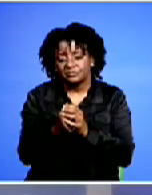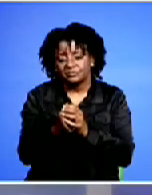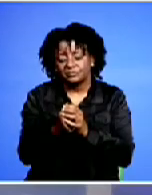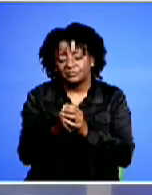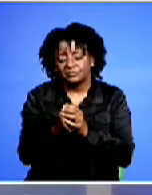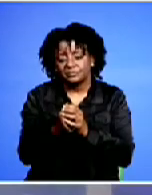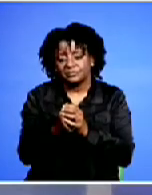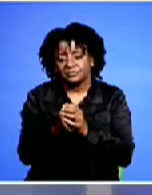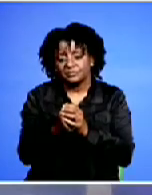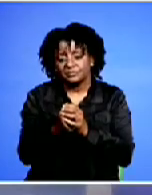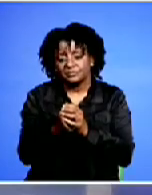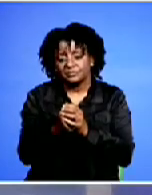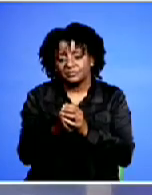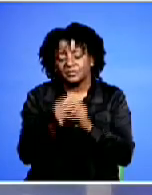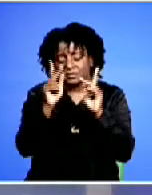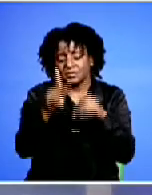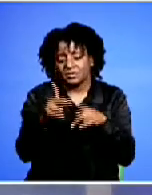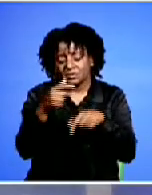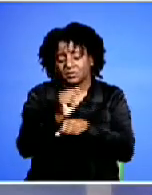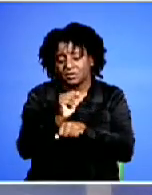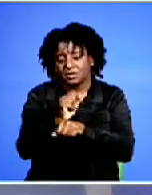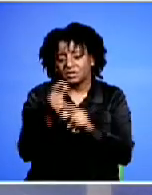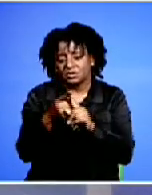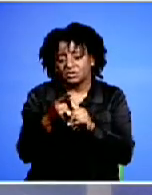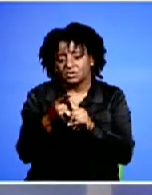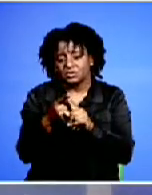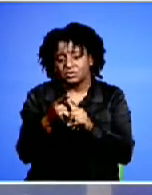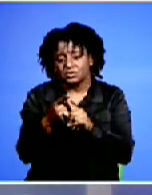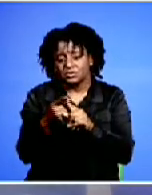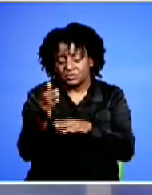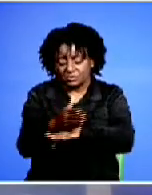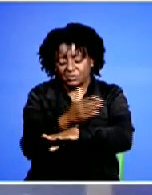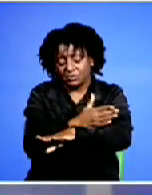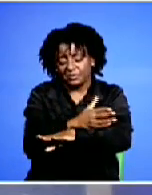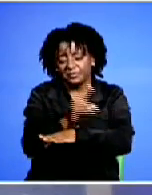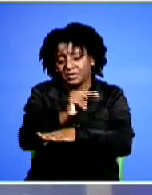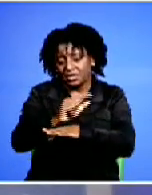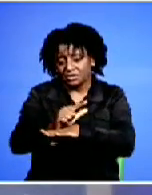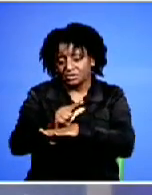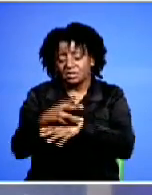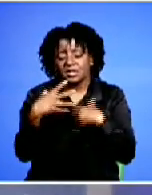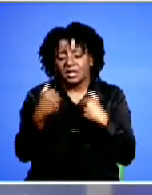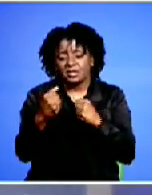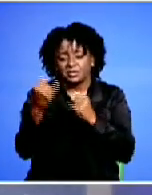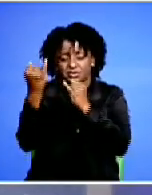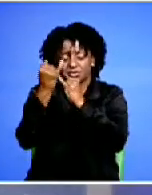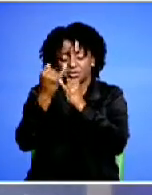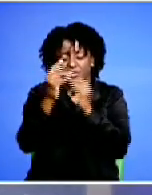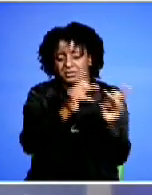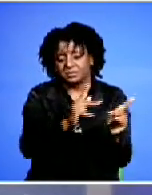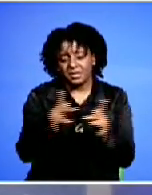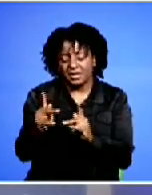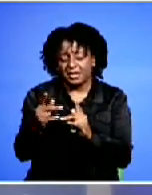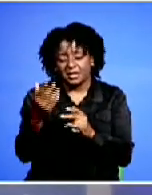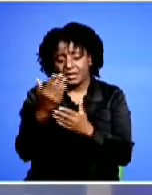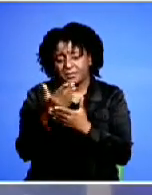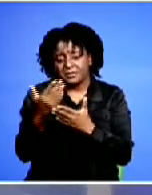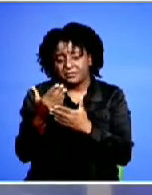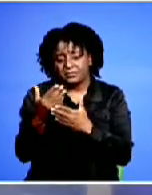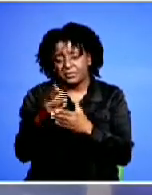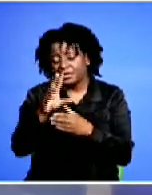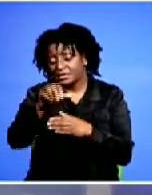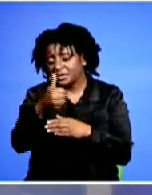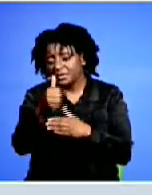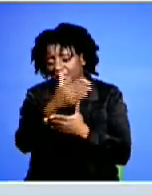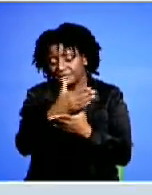Officials are working to fine-tune the National Health Insurance Plan before a crucial phase is launched. Cleopatra Murphy